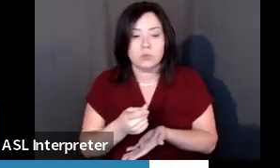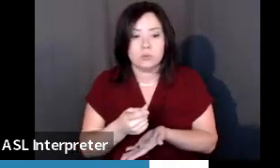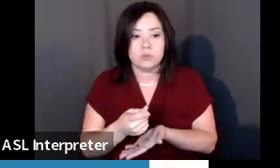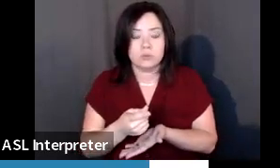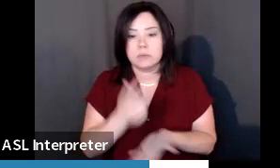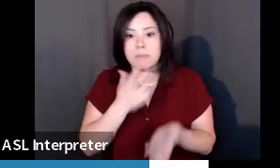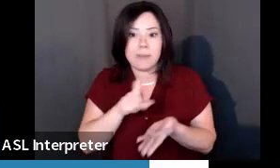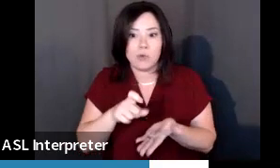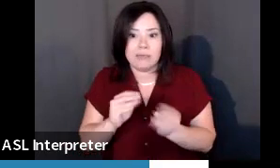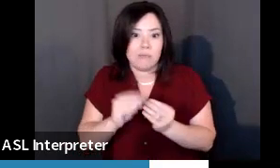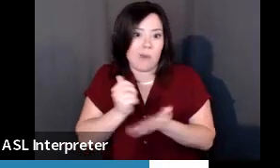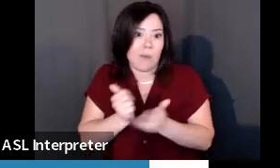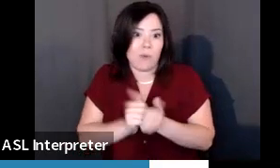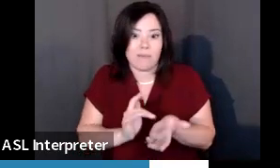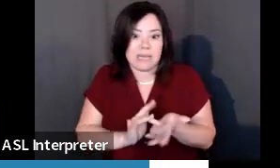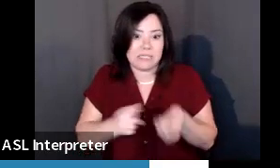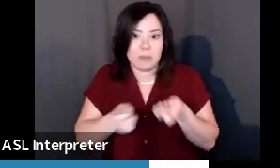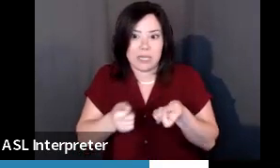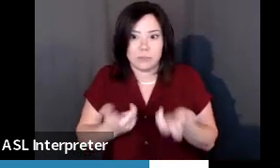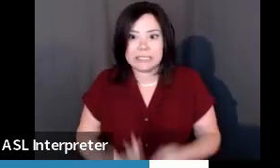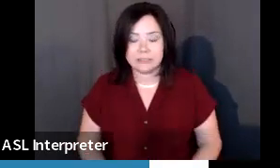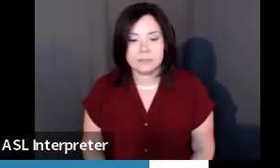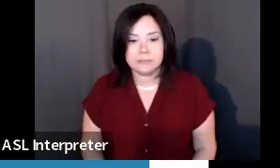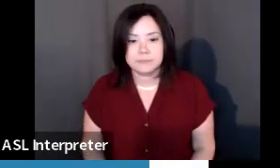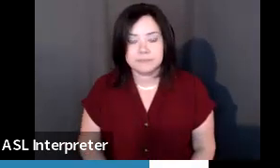need a little bit of help with medication management.